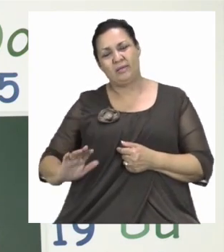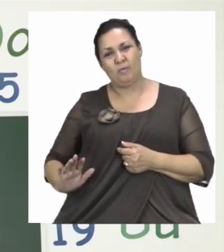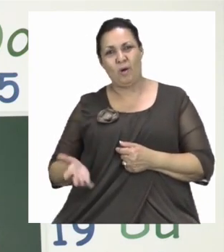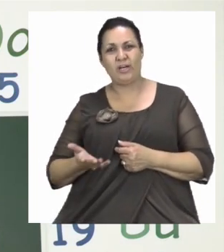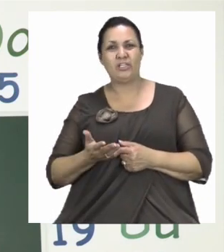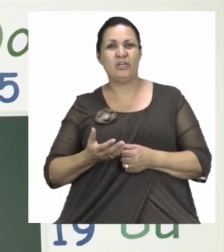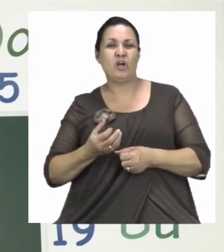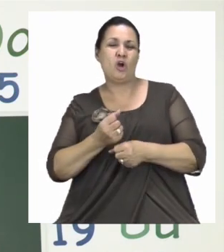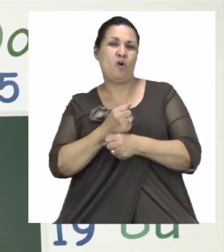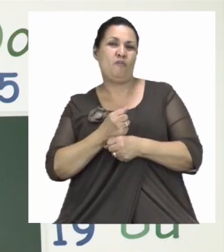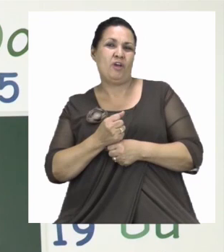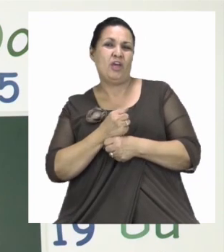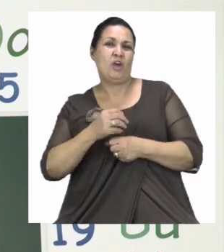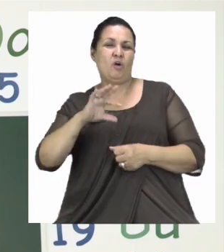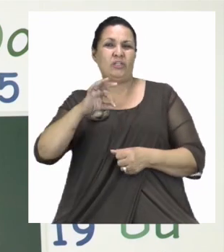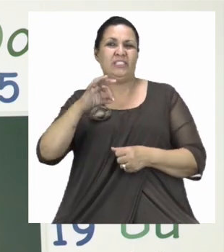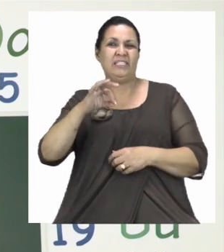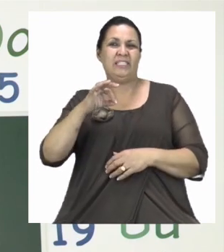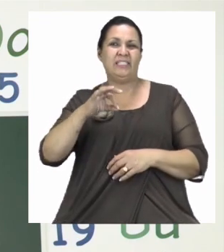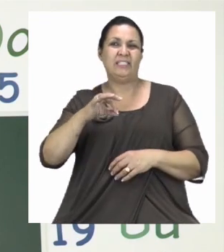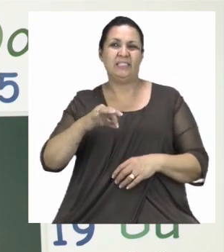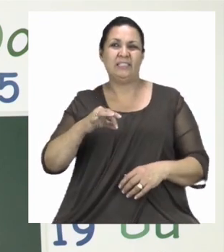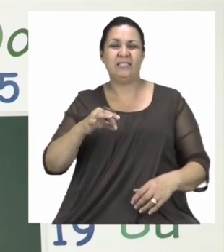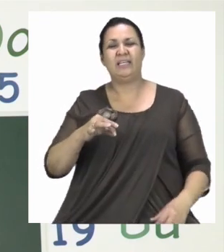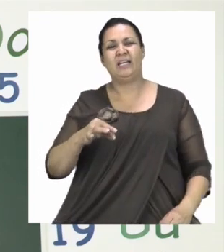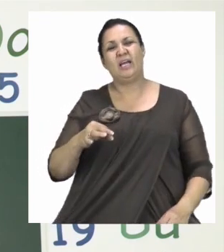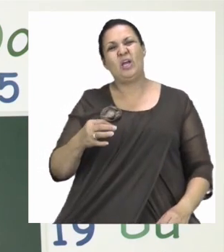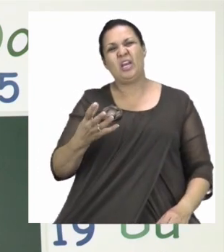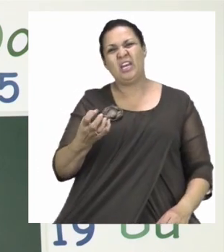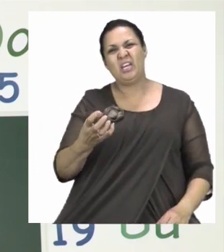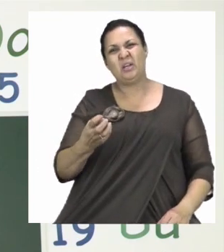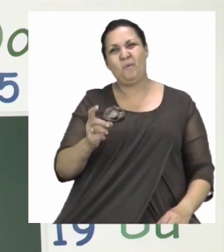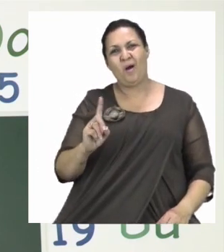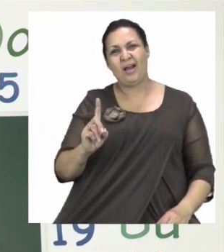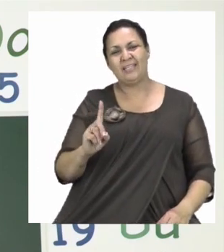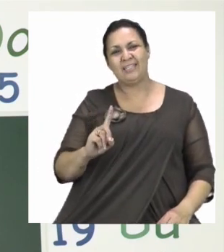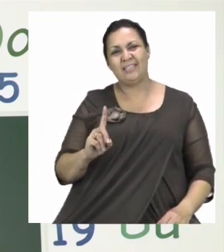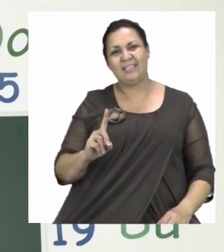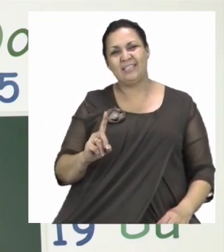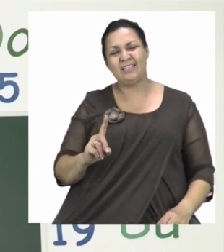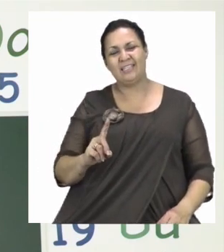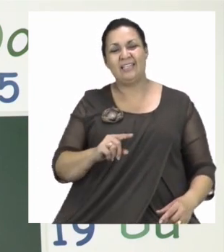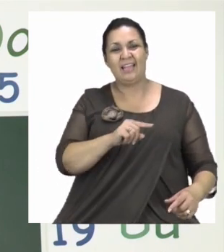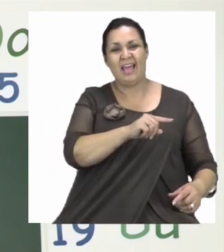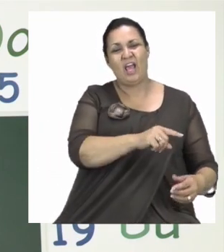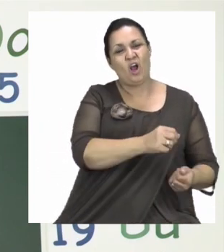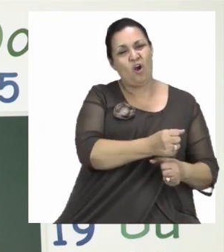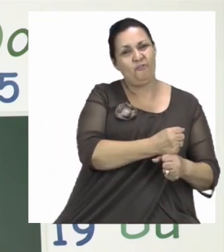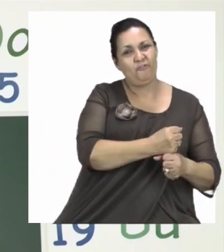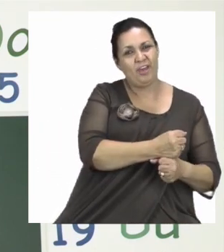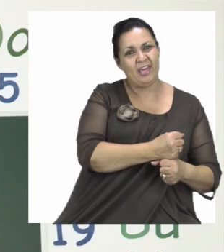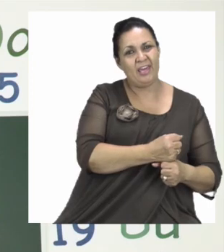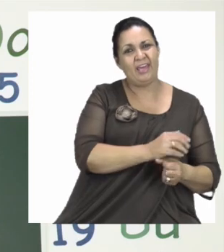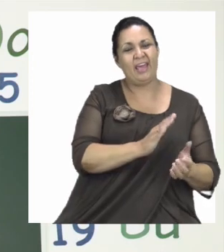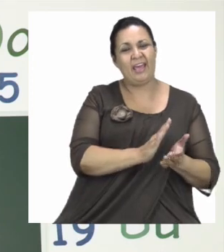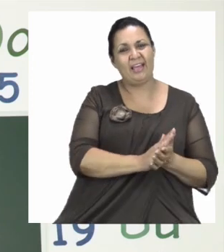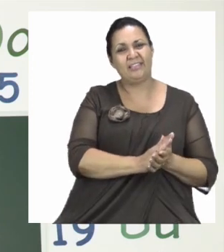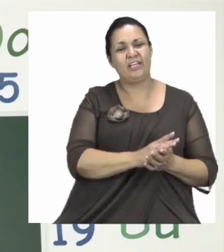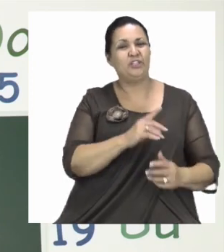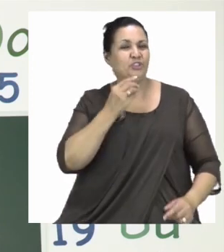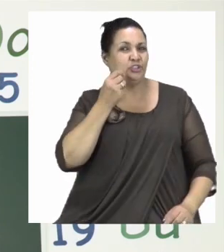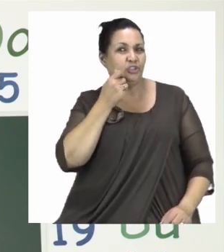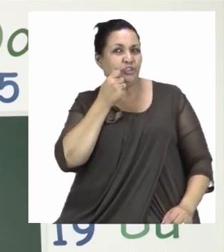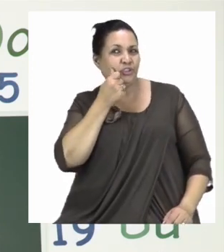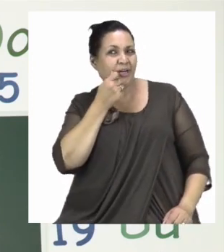you need. You would need first your coffee, your